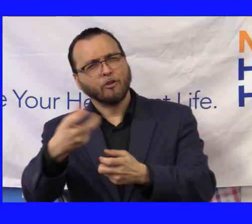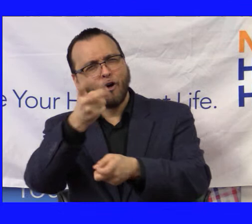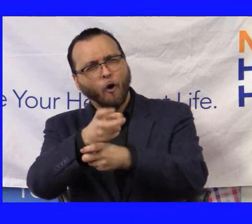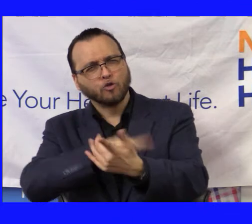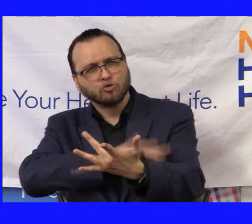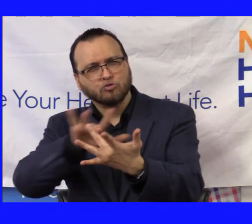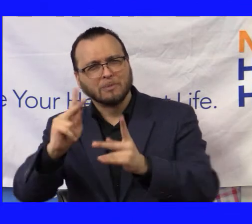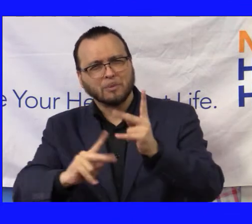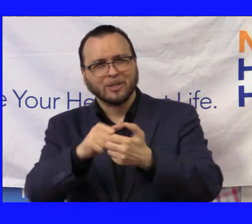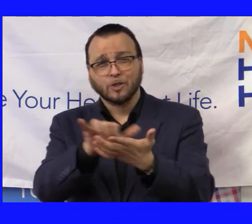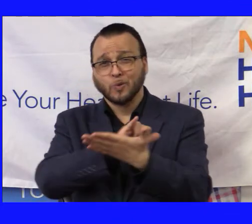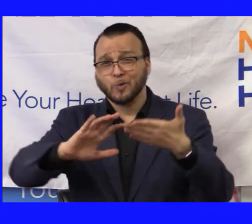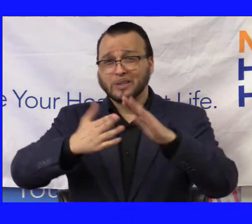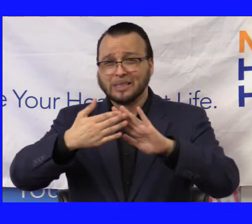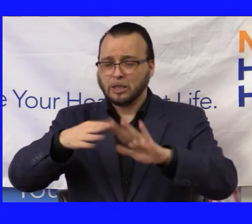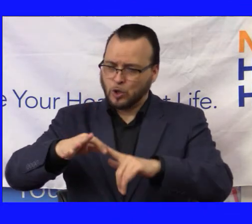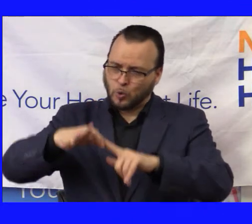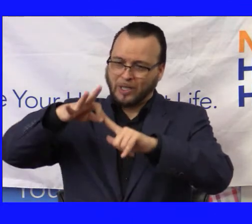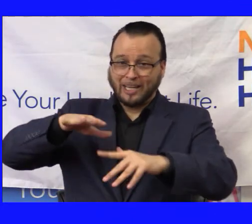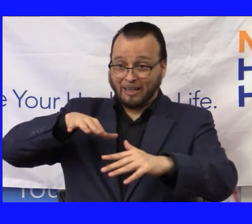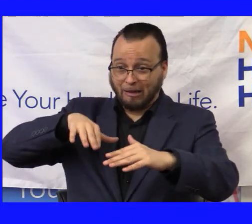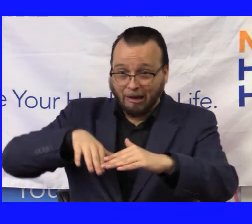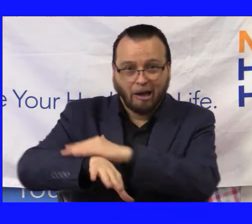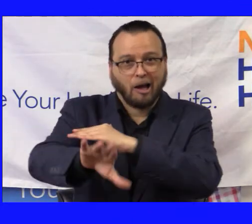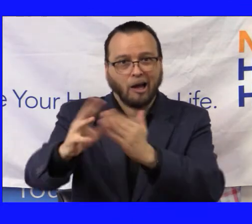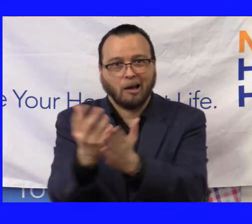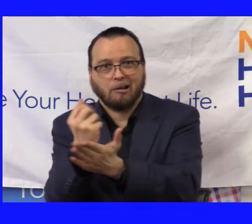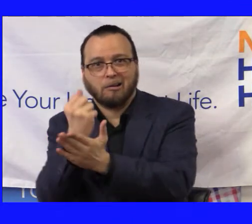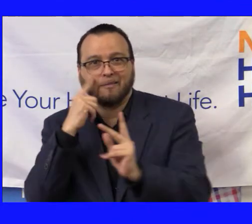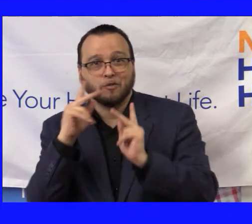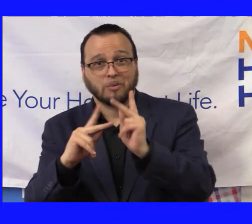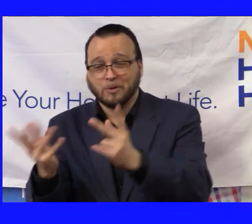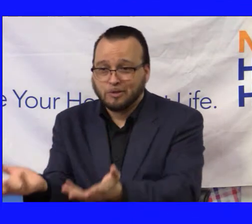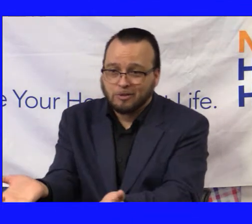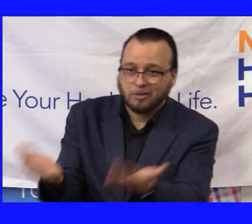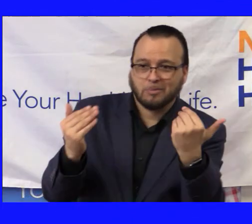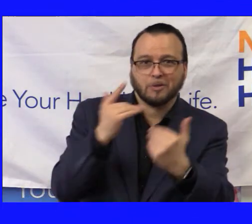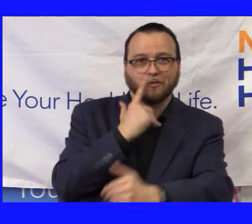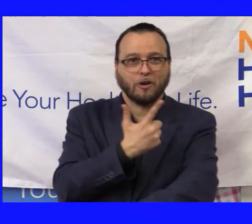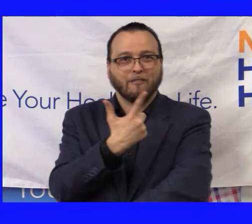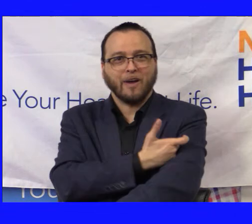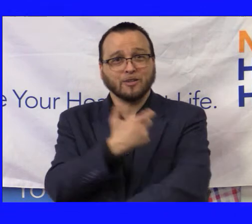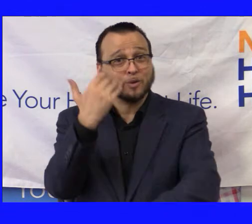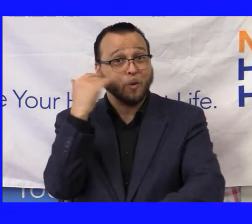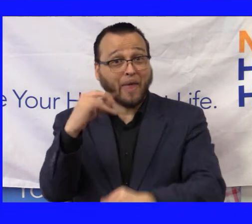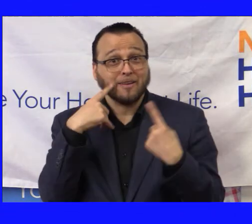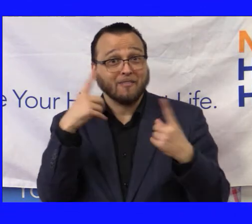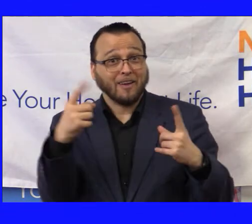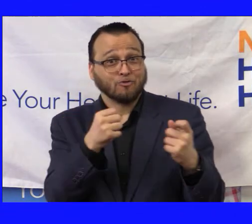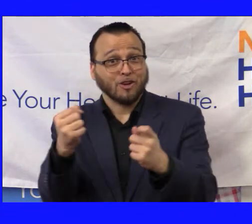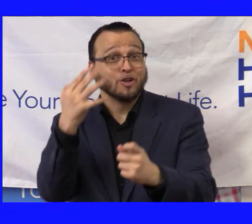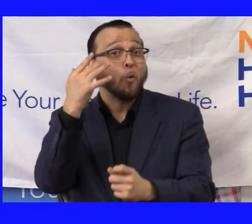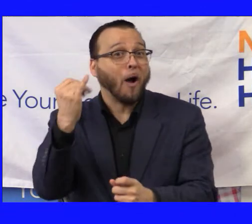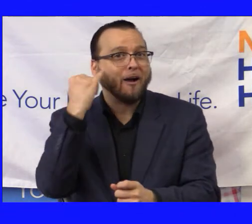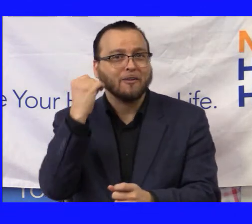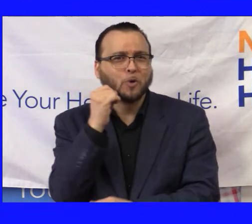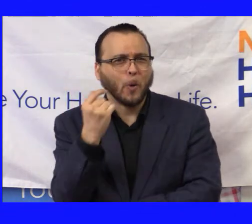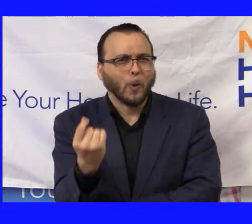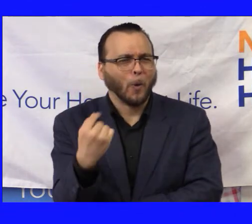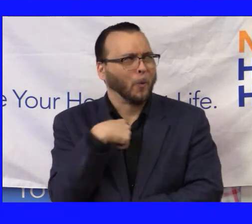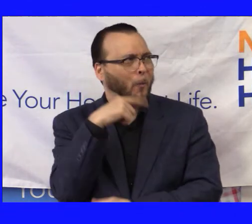been able to bring people out for vaccines. And we know that that's an effective strategy because when we haven't done it, we have not seen the same